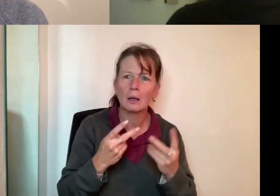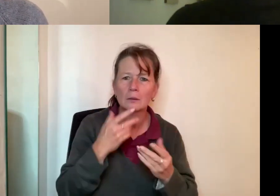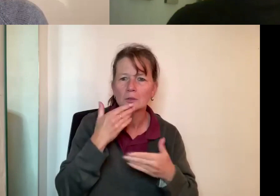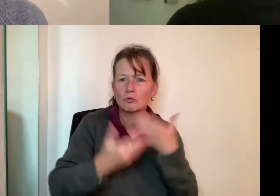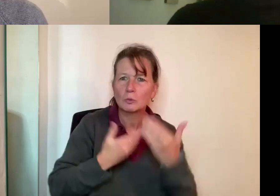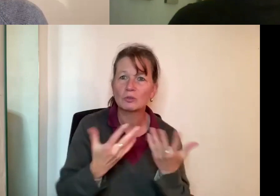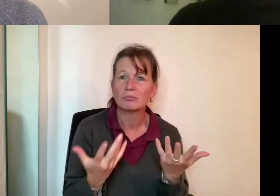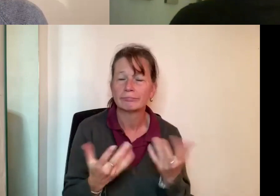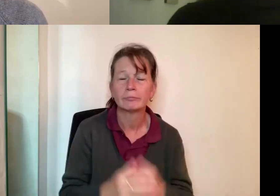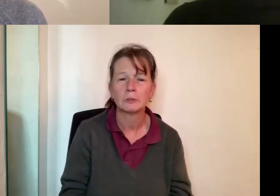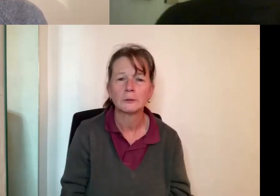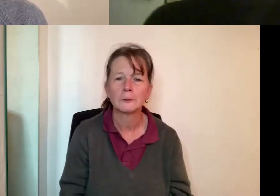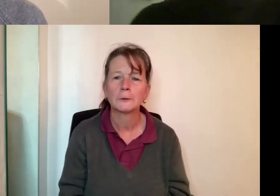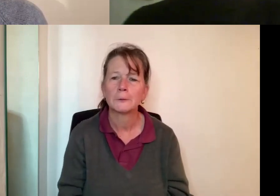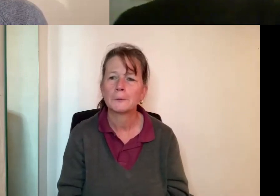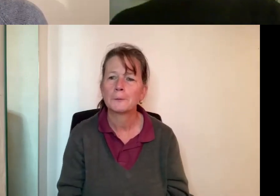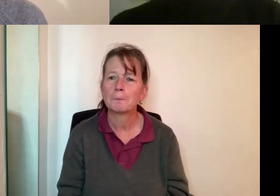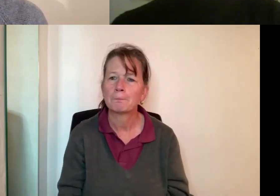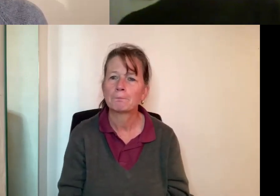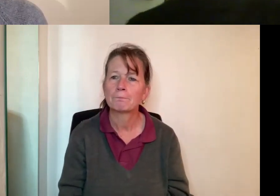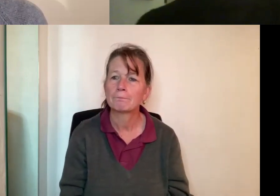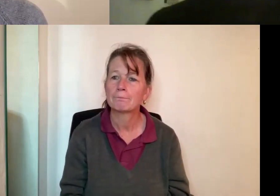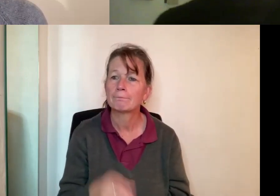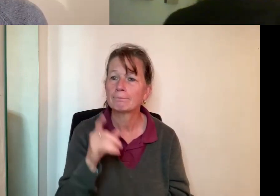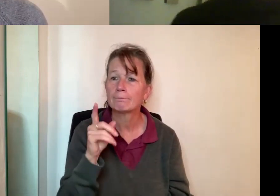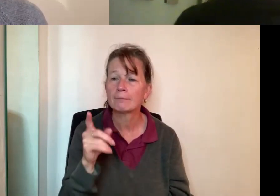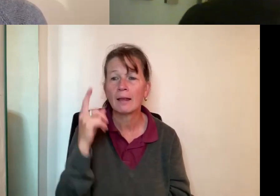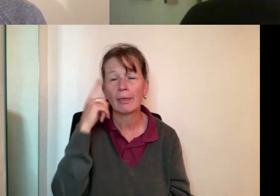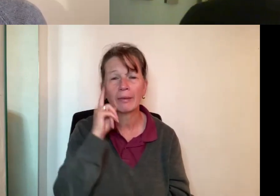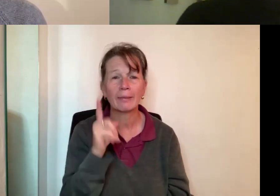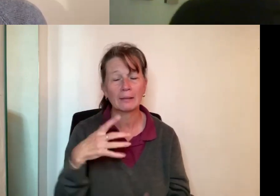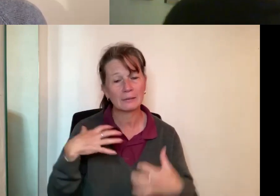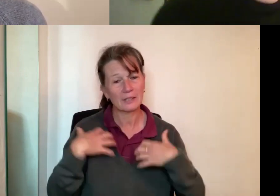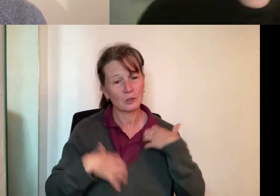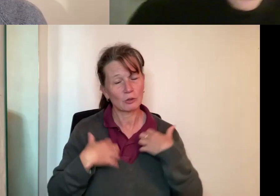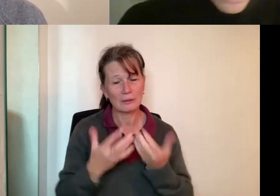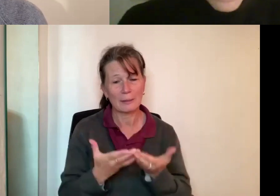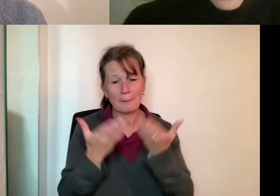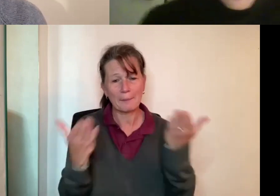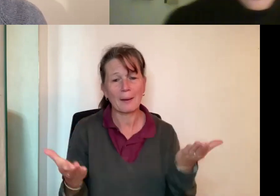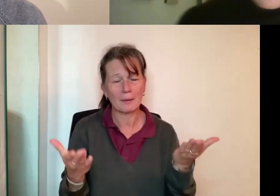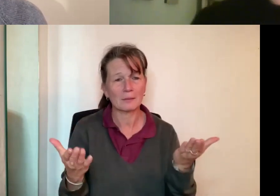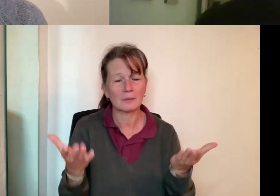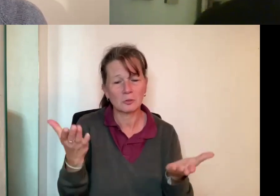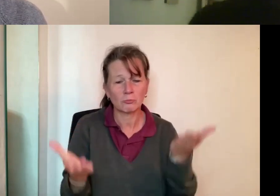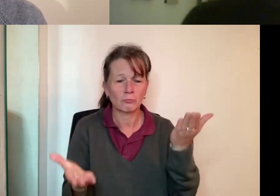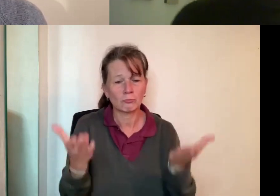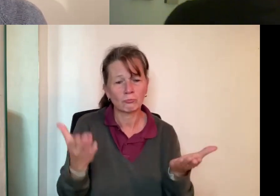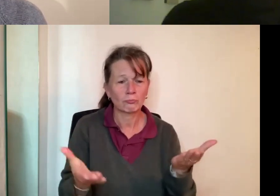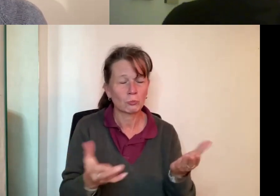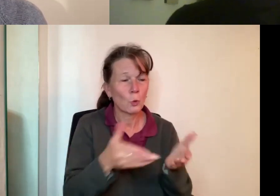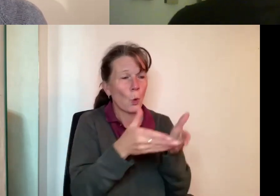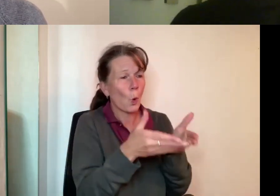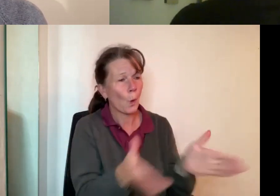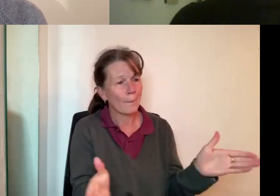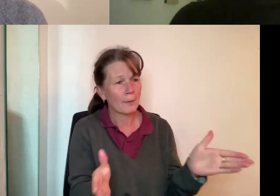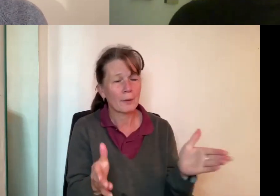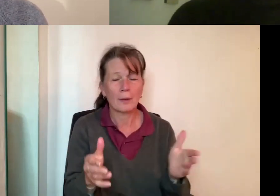Thanks. I think that's a really interesting balance between openness and an awareness